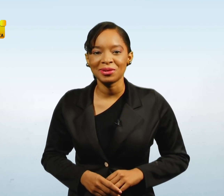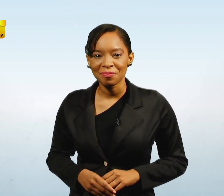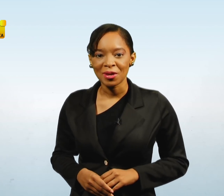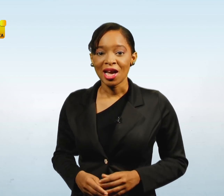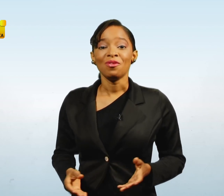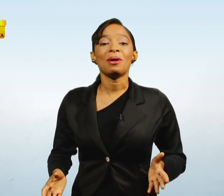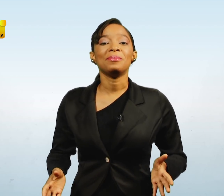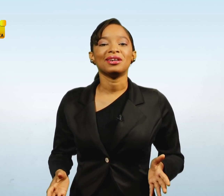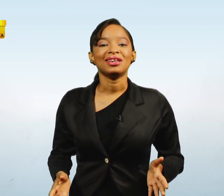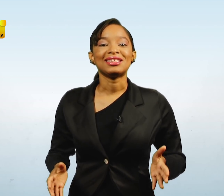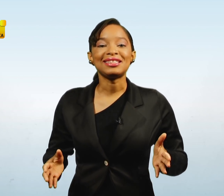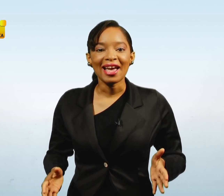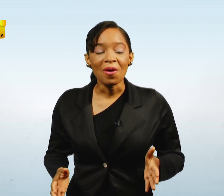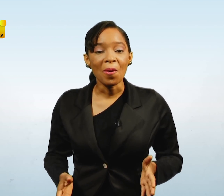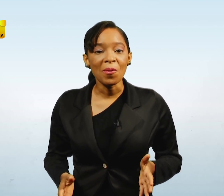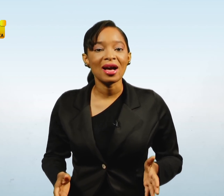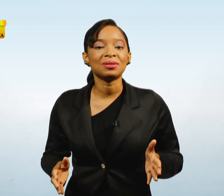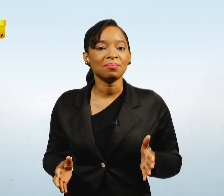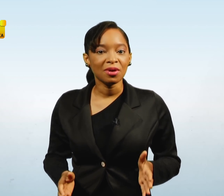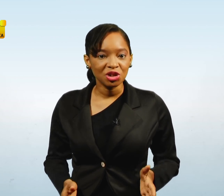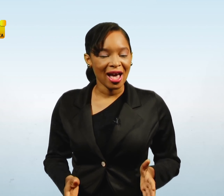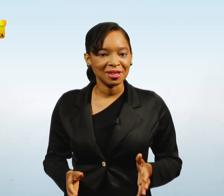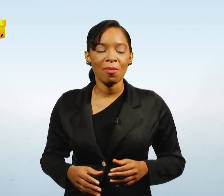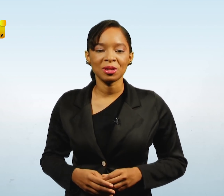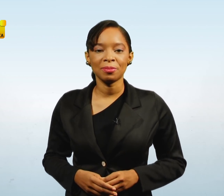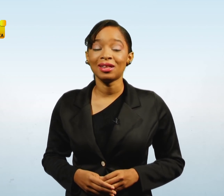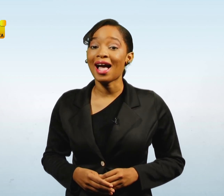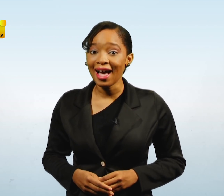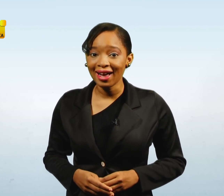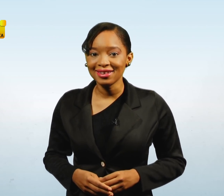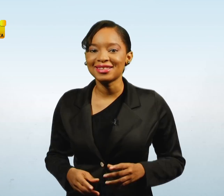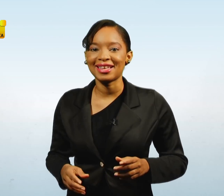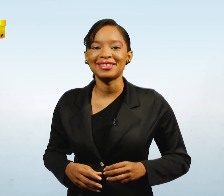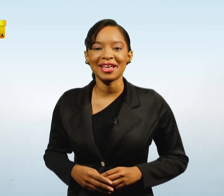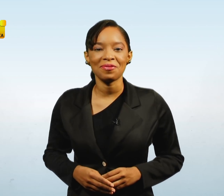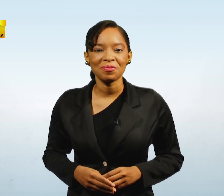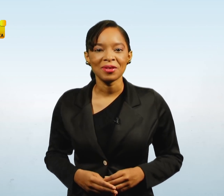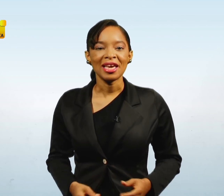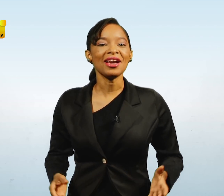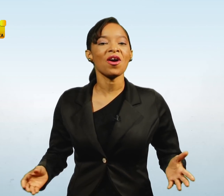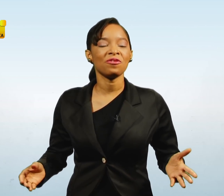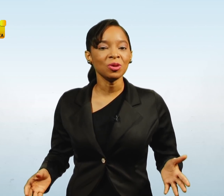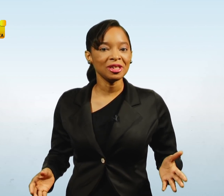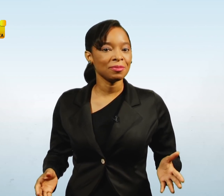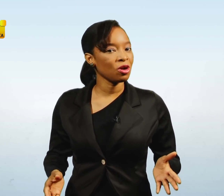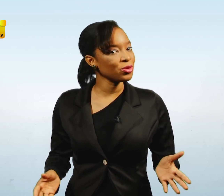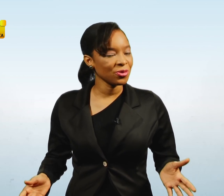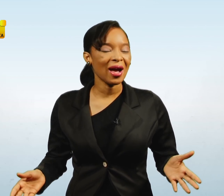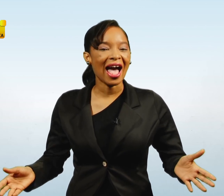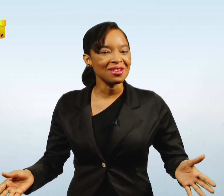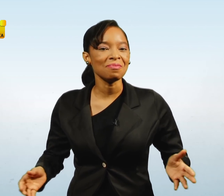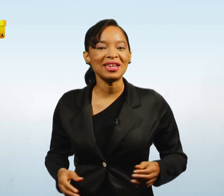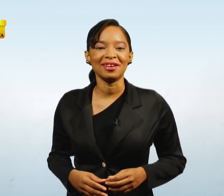rolls out. Remember, stay home as much as possible and stay safe. Here are a few tips from